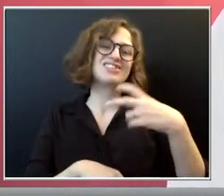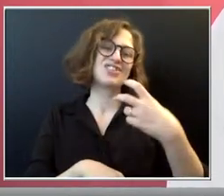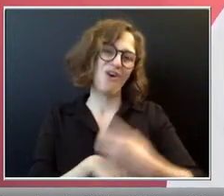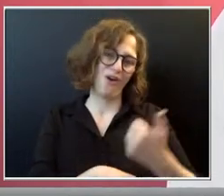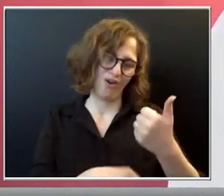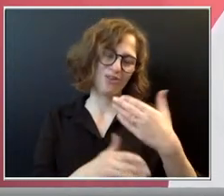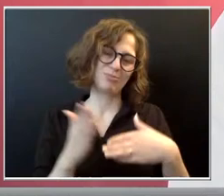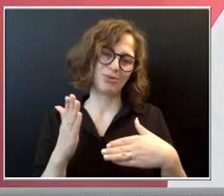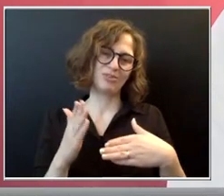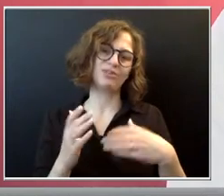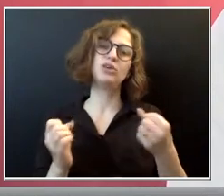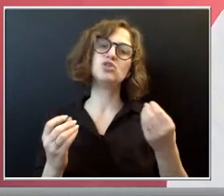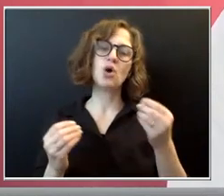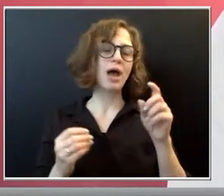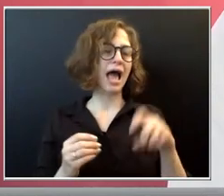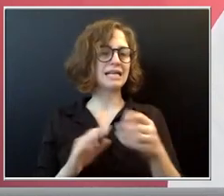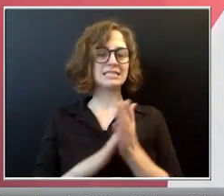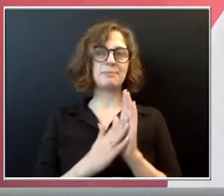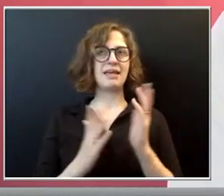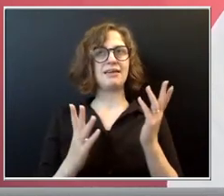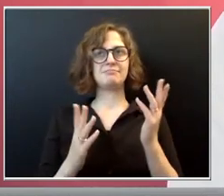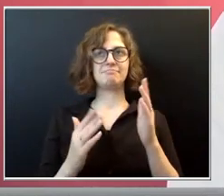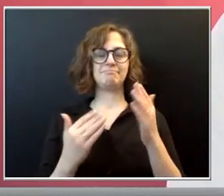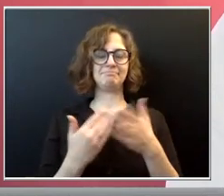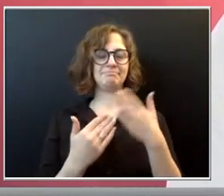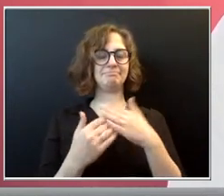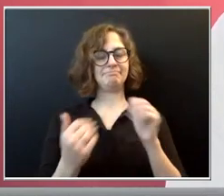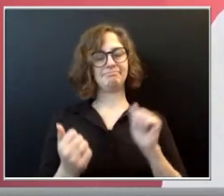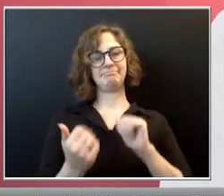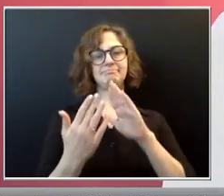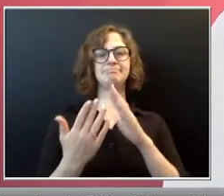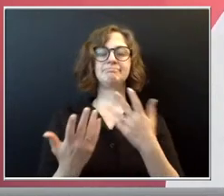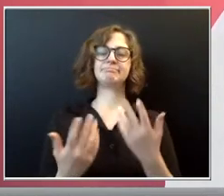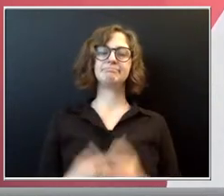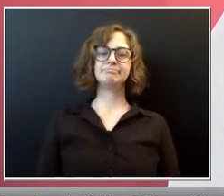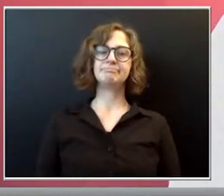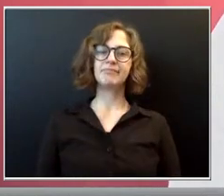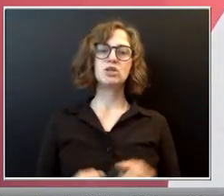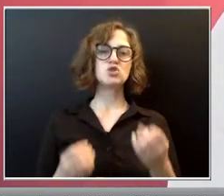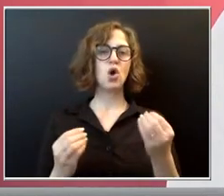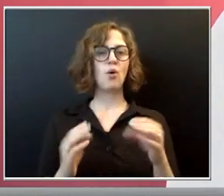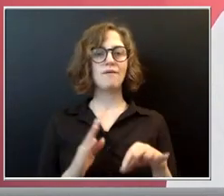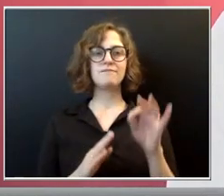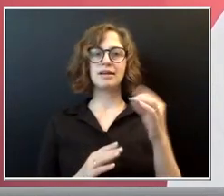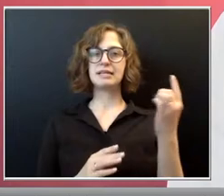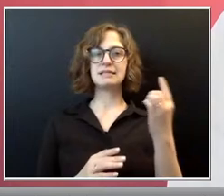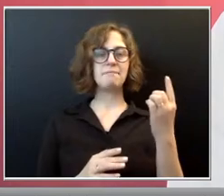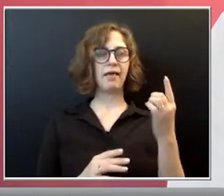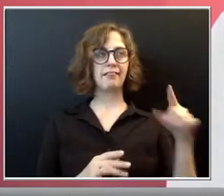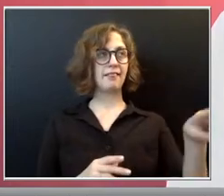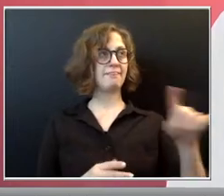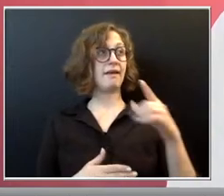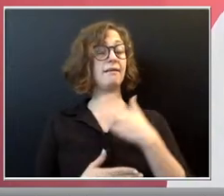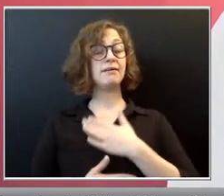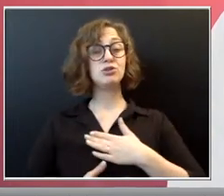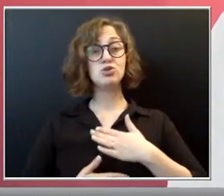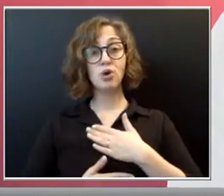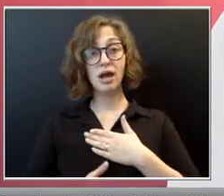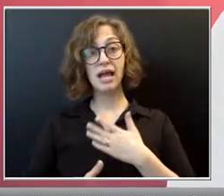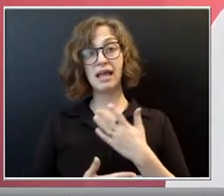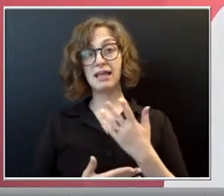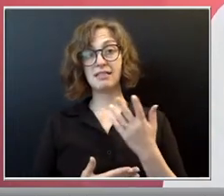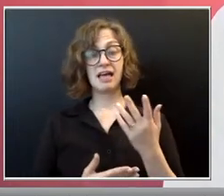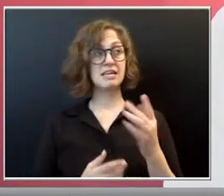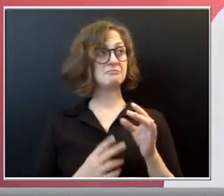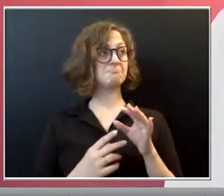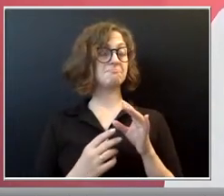and practical for the patient. So finding something in their past maybe that they enjoyed in terms of athletic activity can be really